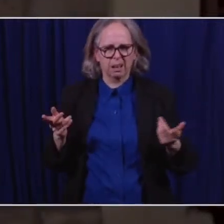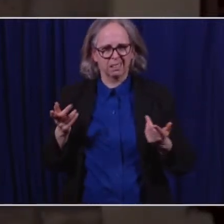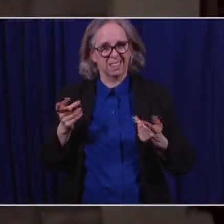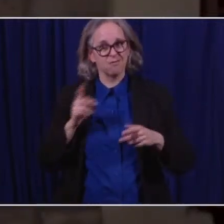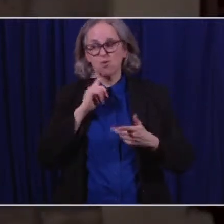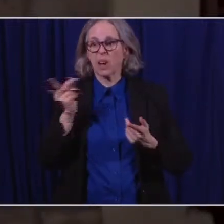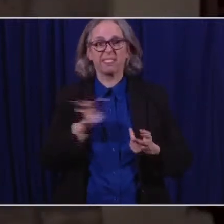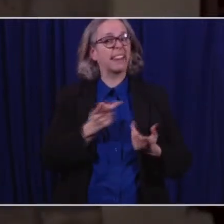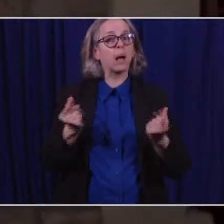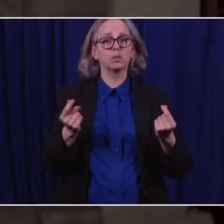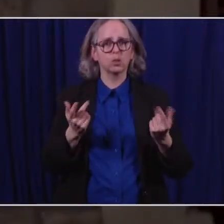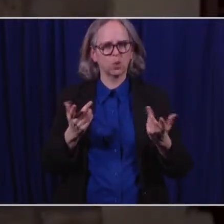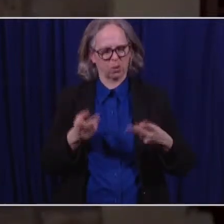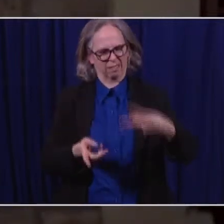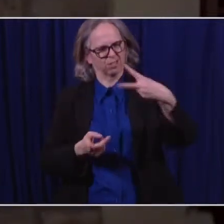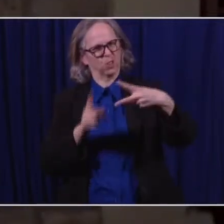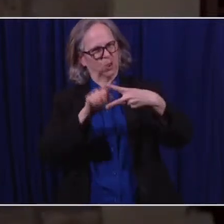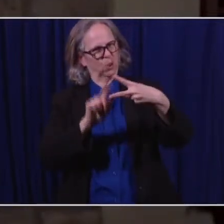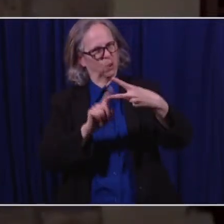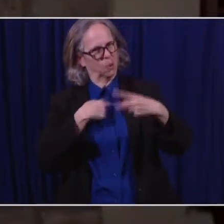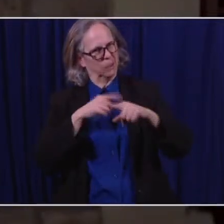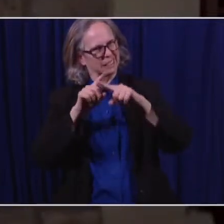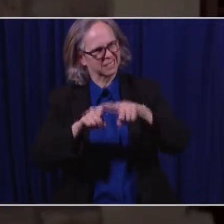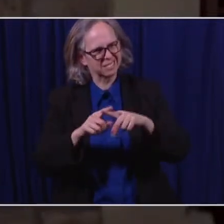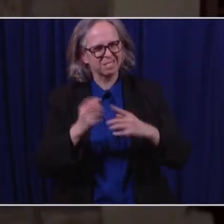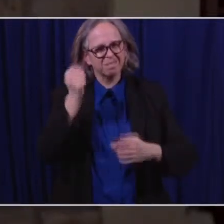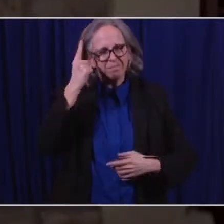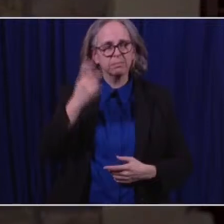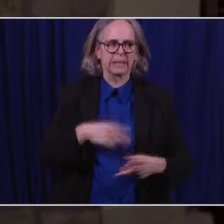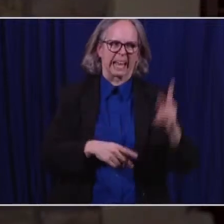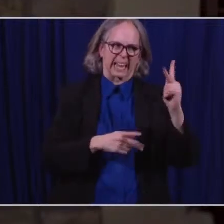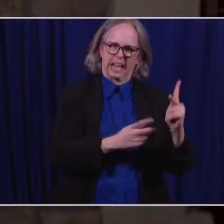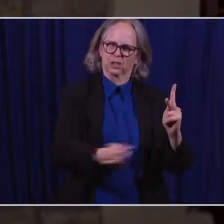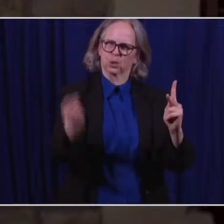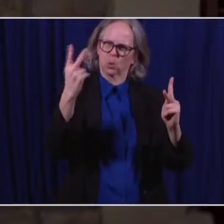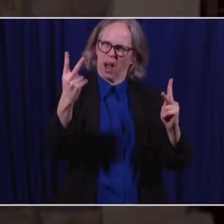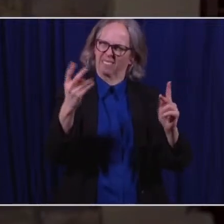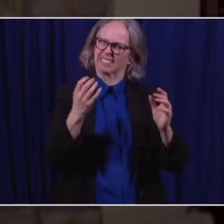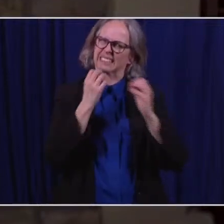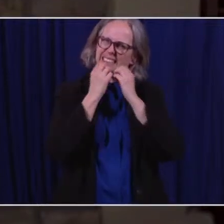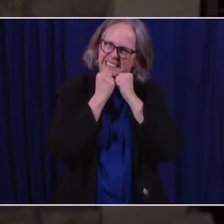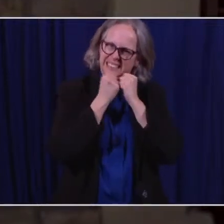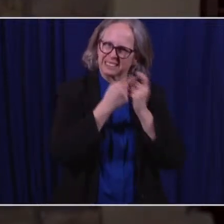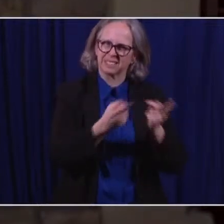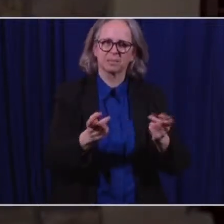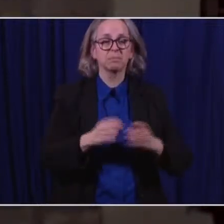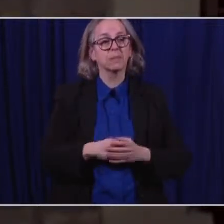and that's where we are today. But we'll continue to look at this.